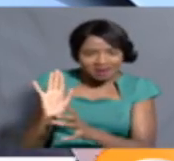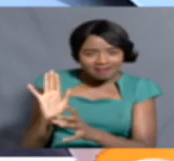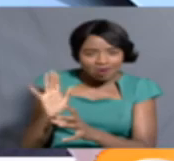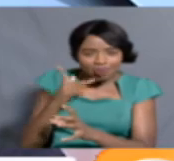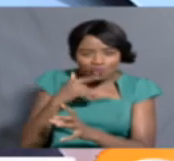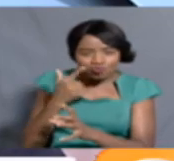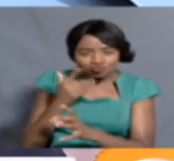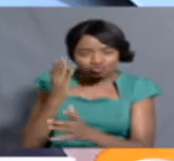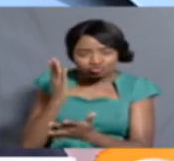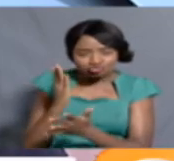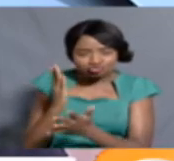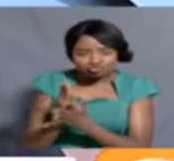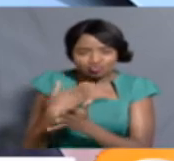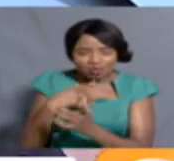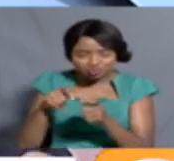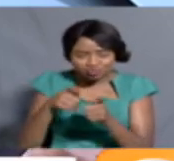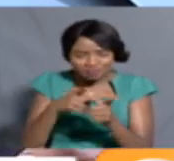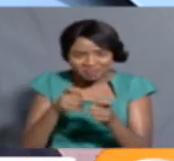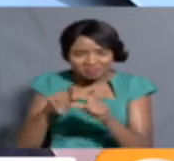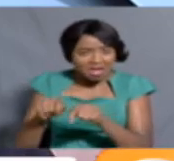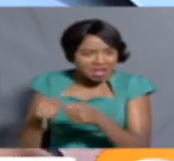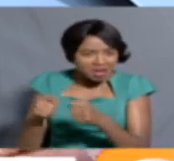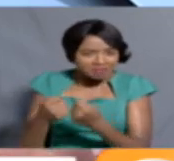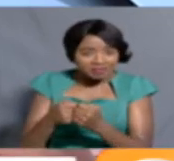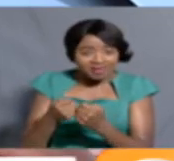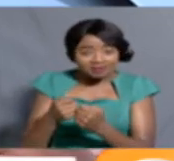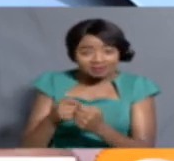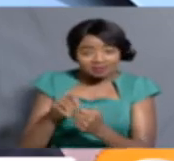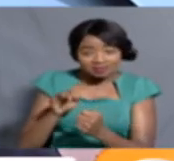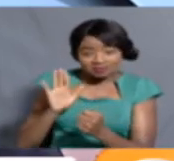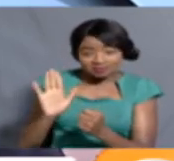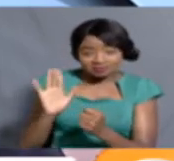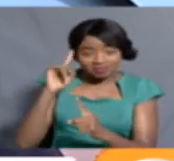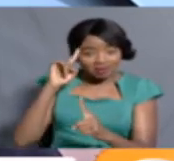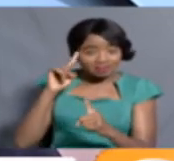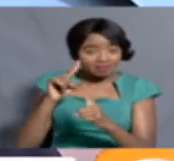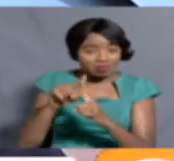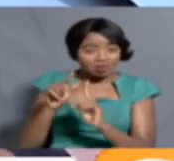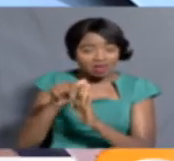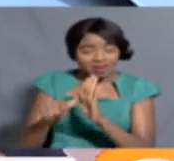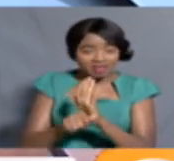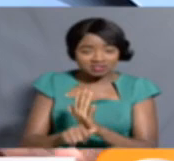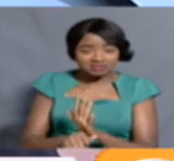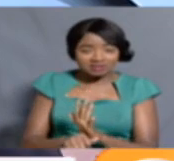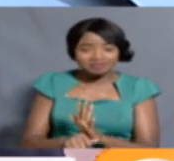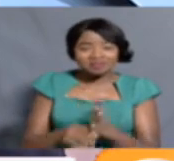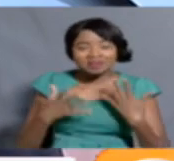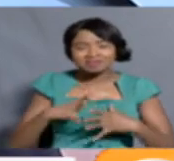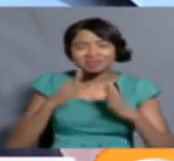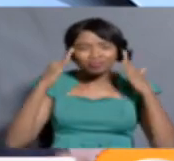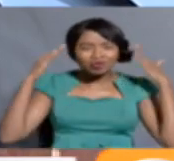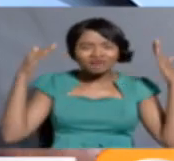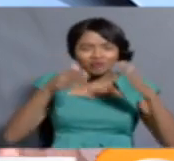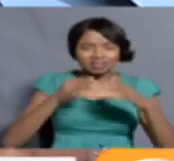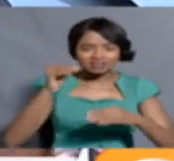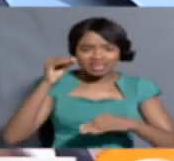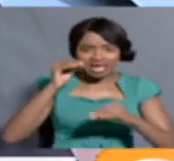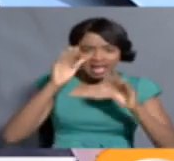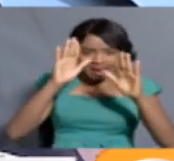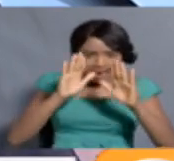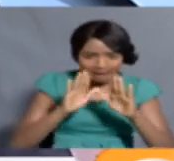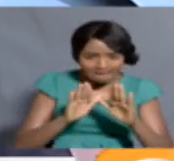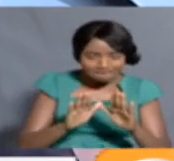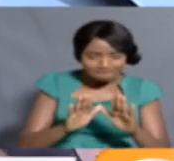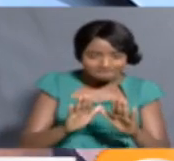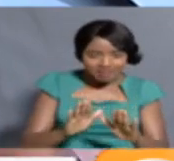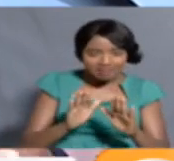the second term of Uhuru Kenyatta. He is worried that a lot of attention is going into campaigning for 2022 than